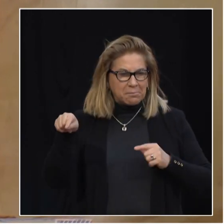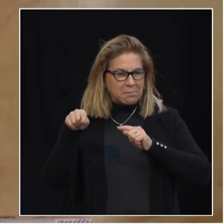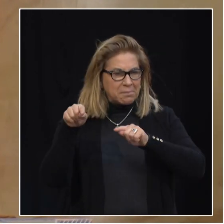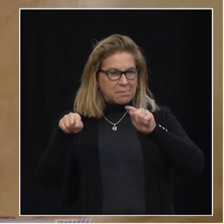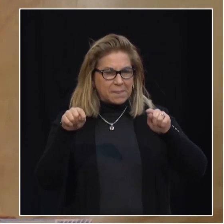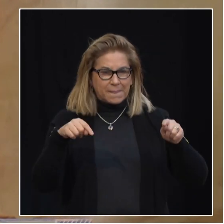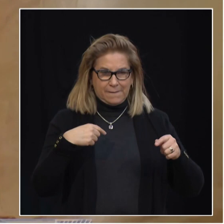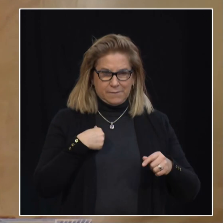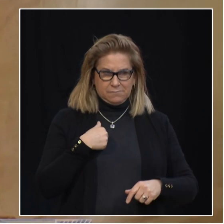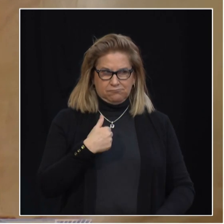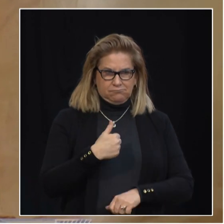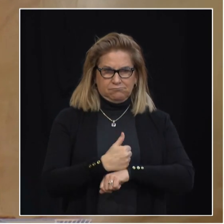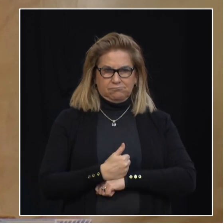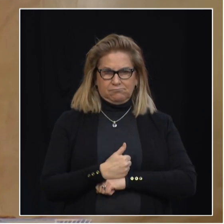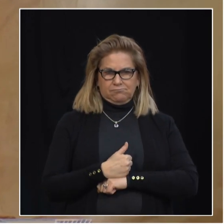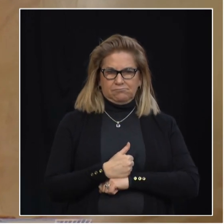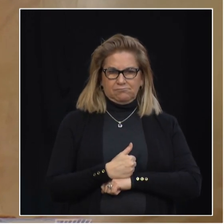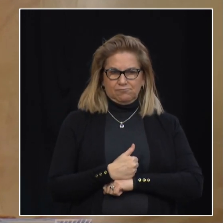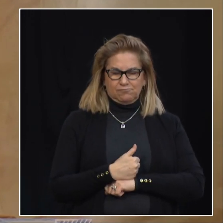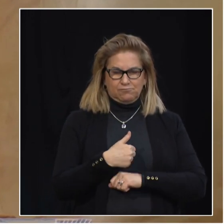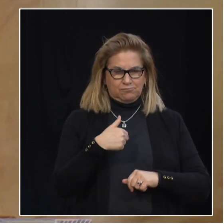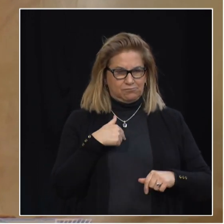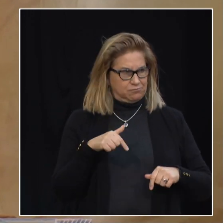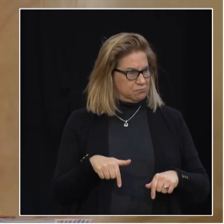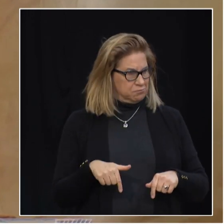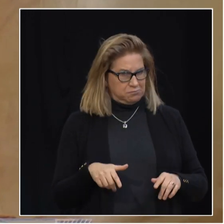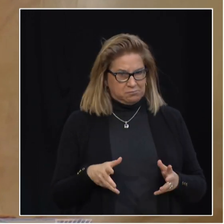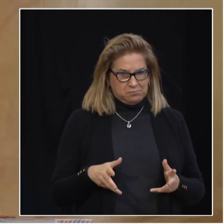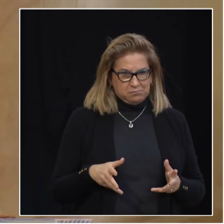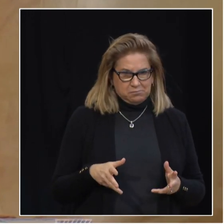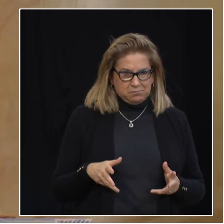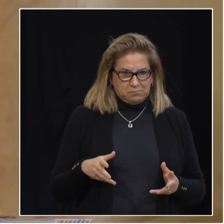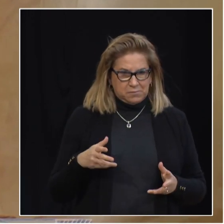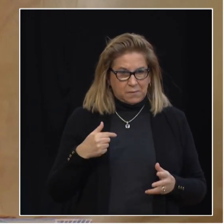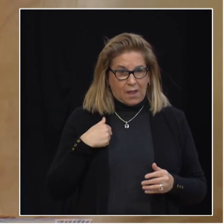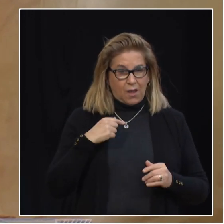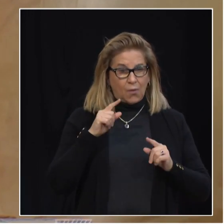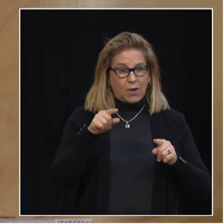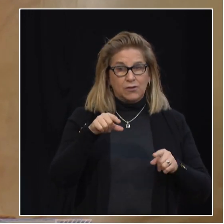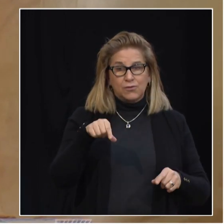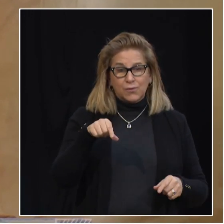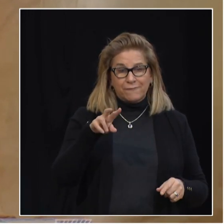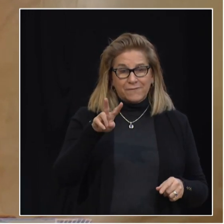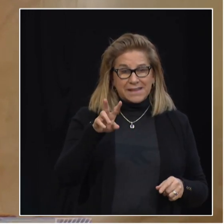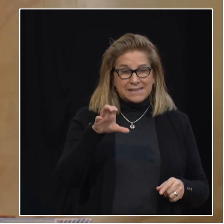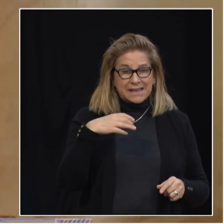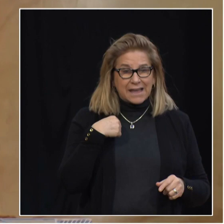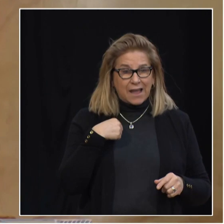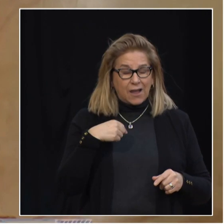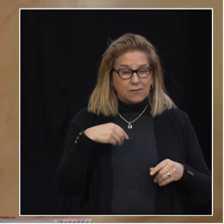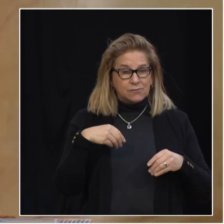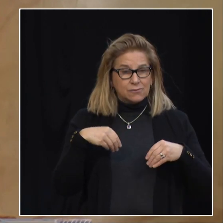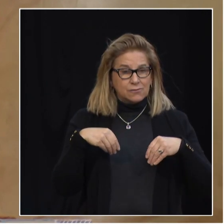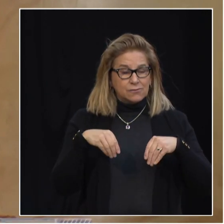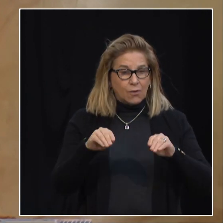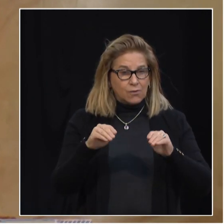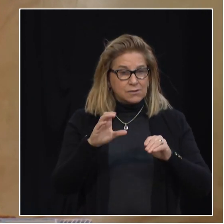sold $90,000 worth of products in 6 minutes, I knew that the time was now.